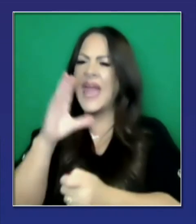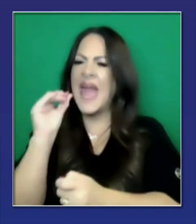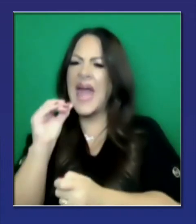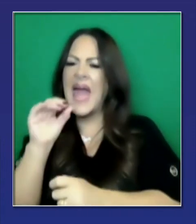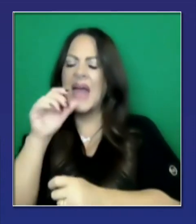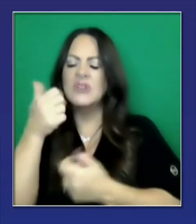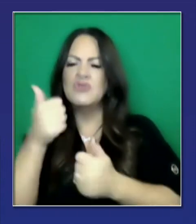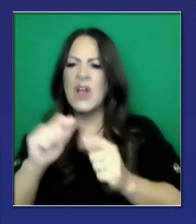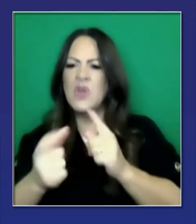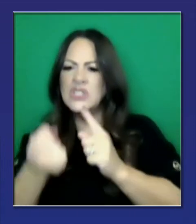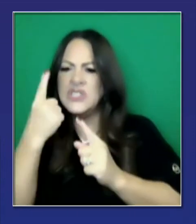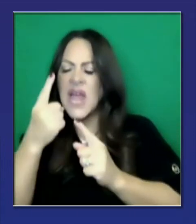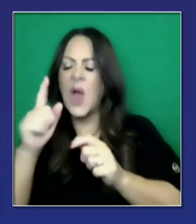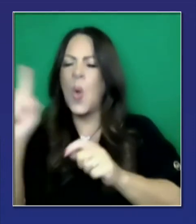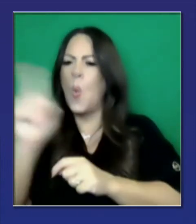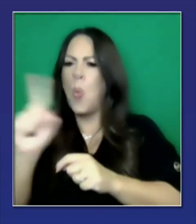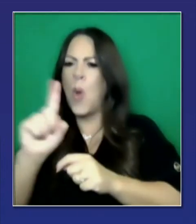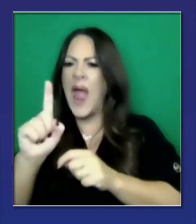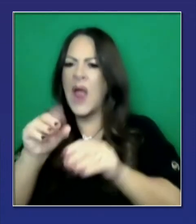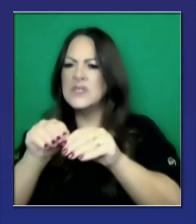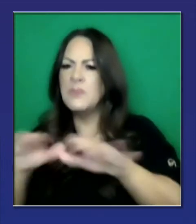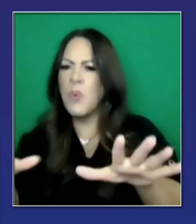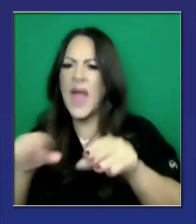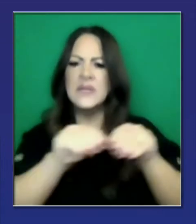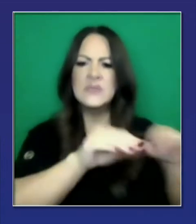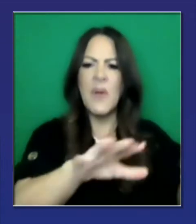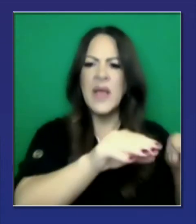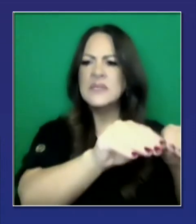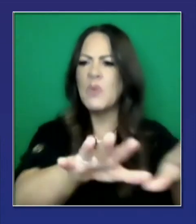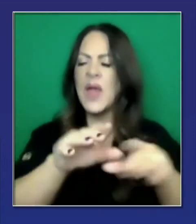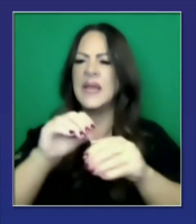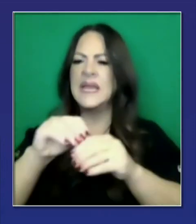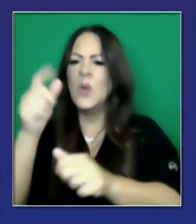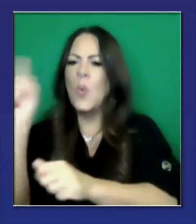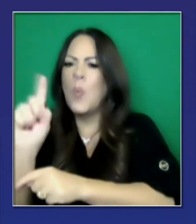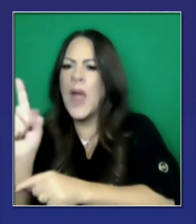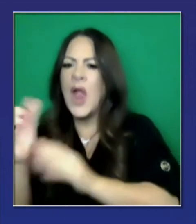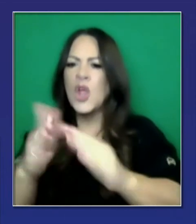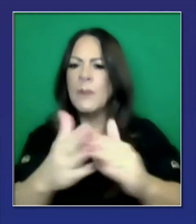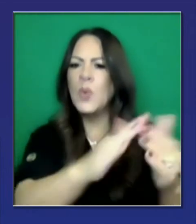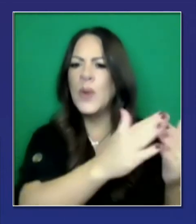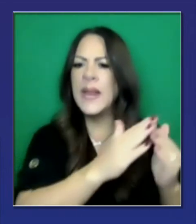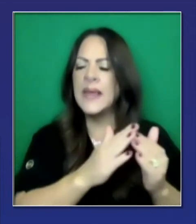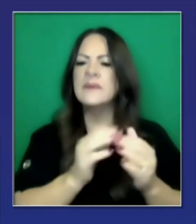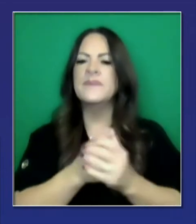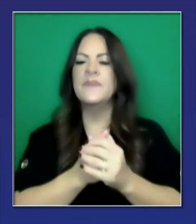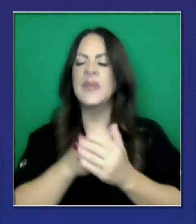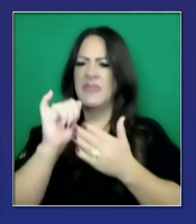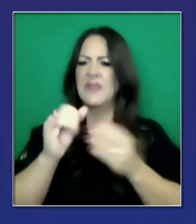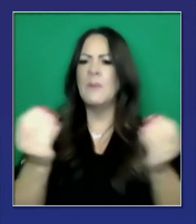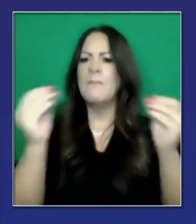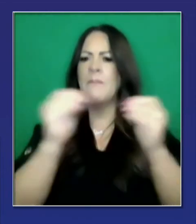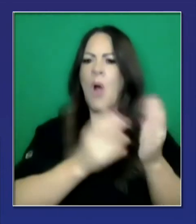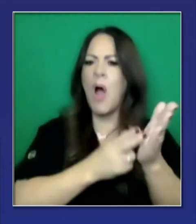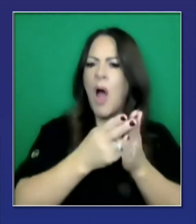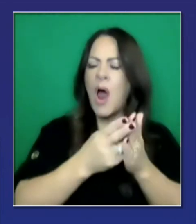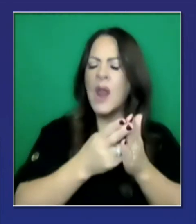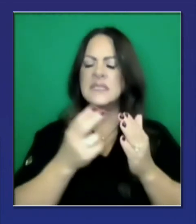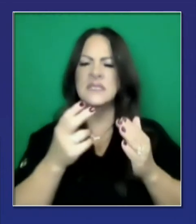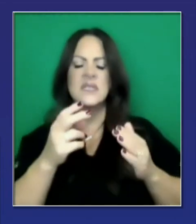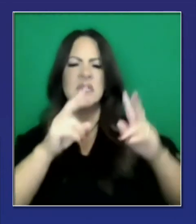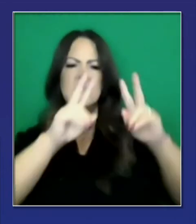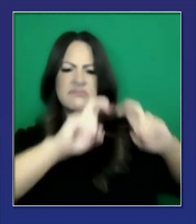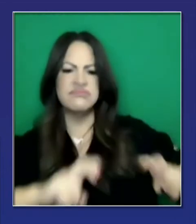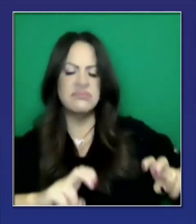of community spread, more case numbers, certainly, but a much more honest assessment of where we are in